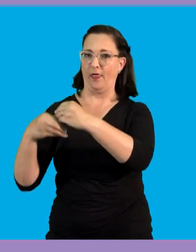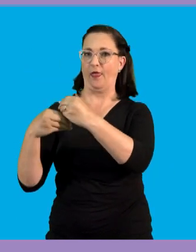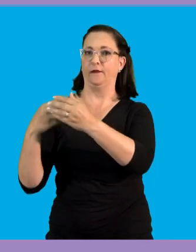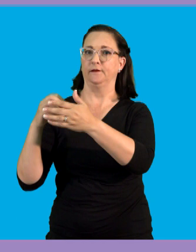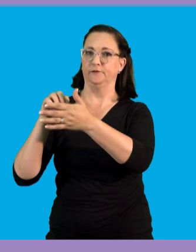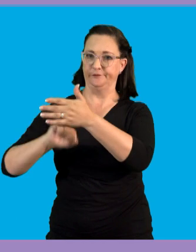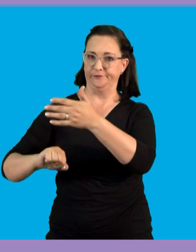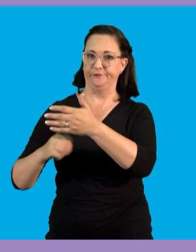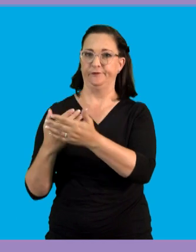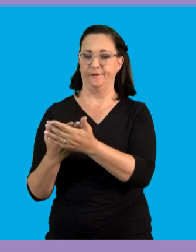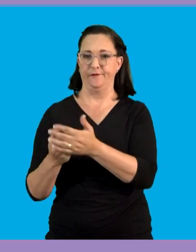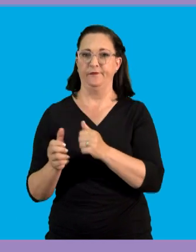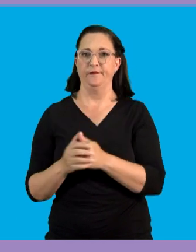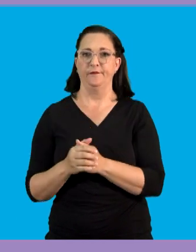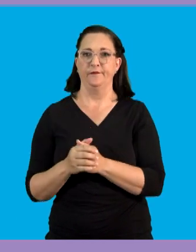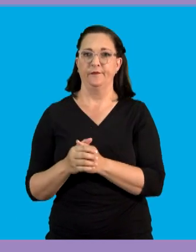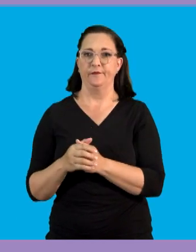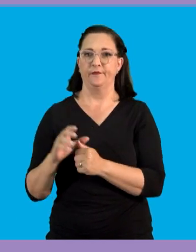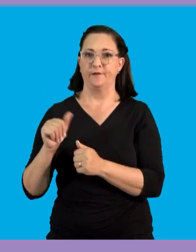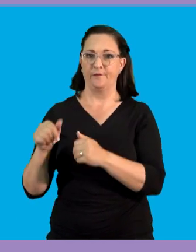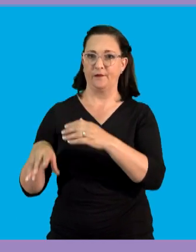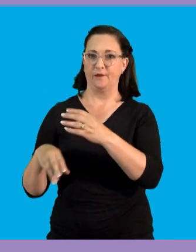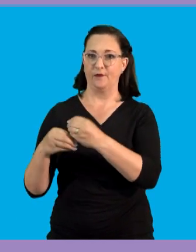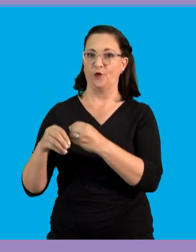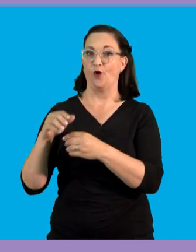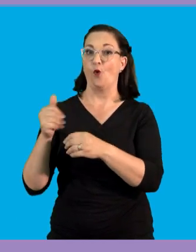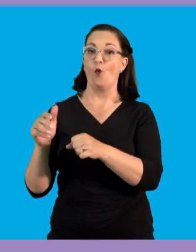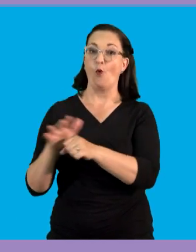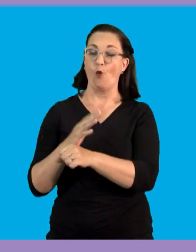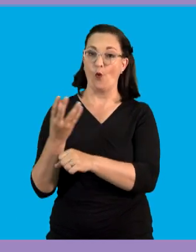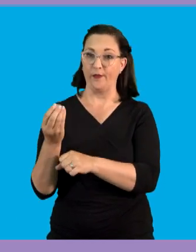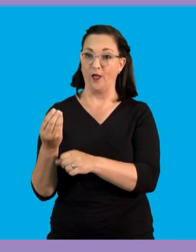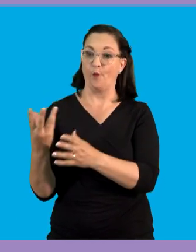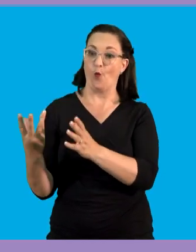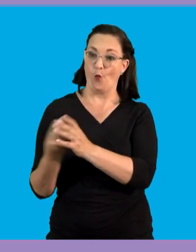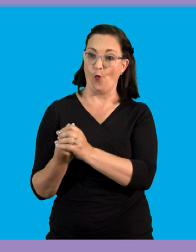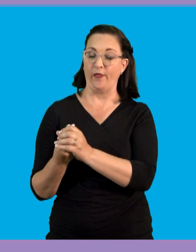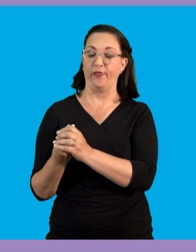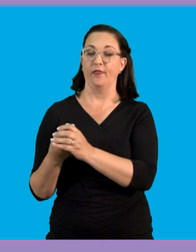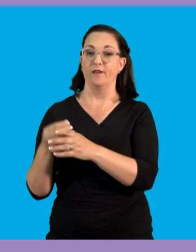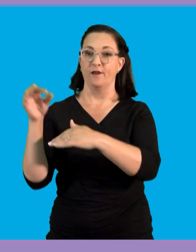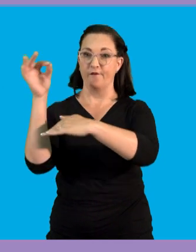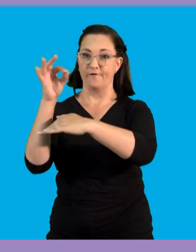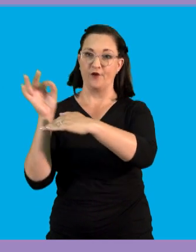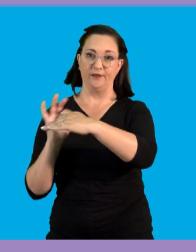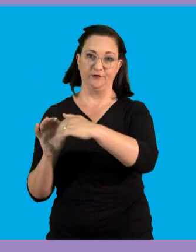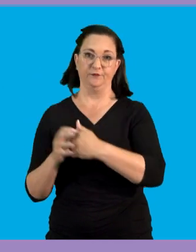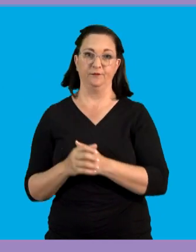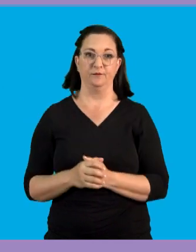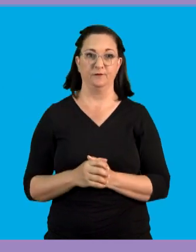and subtraction of common fractions and addition and subtraction of whole numbers with a common